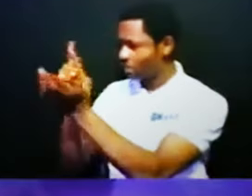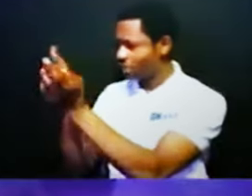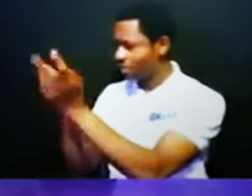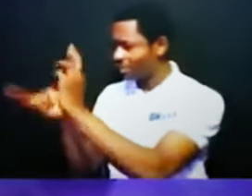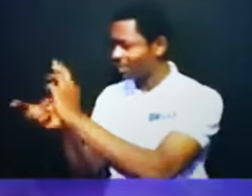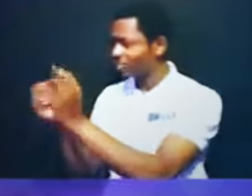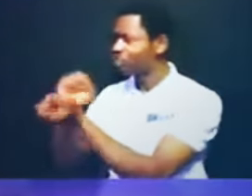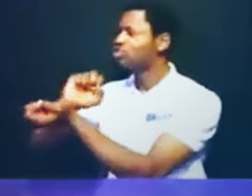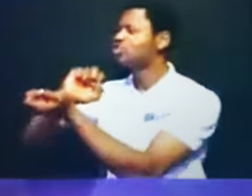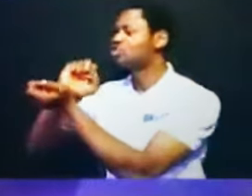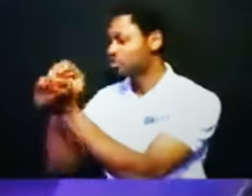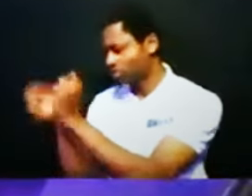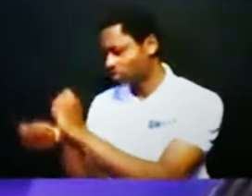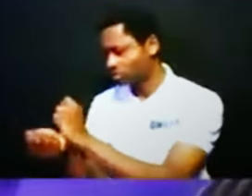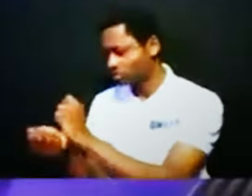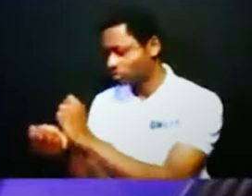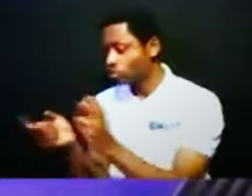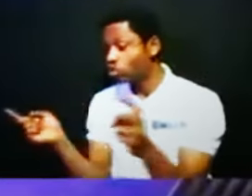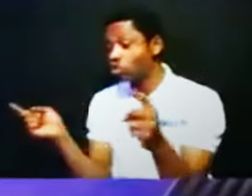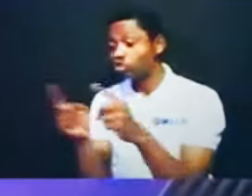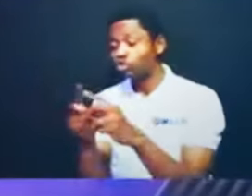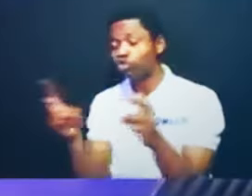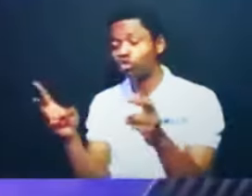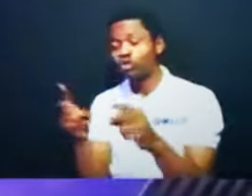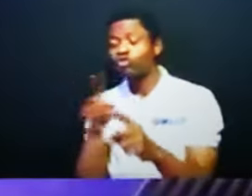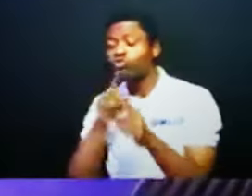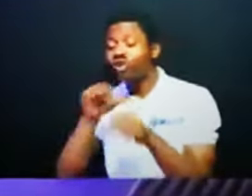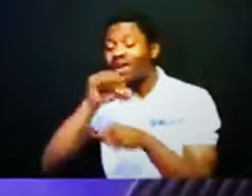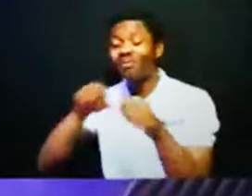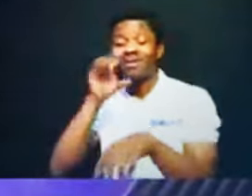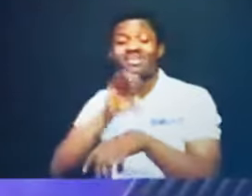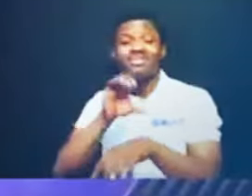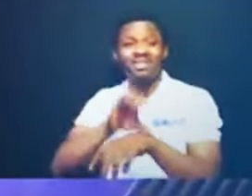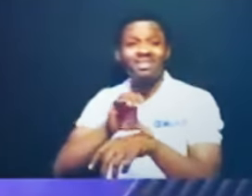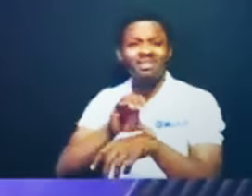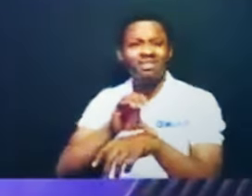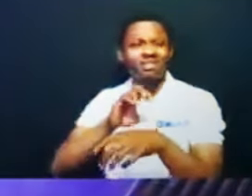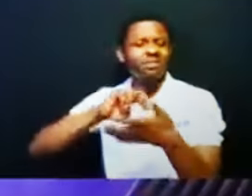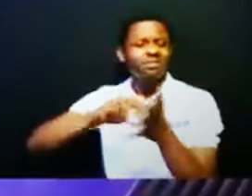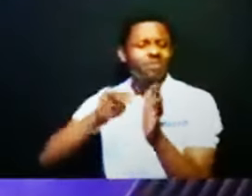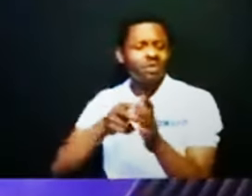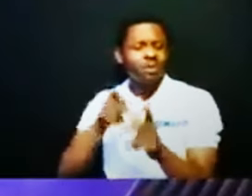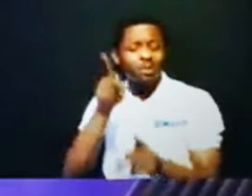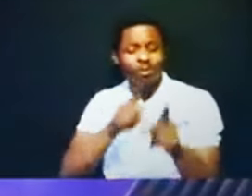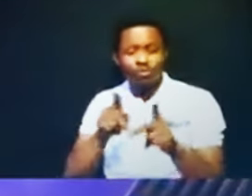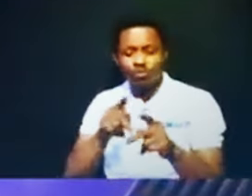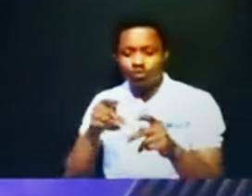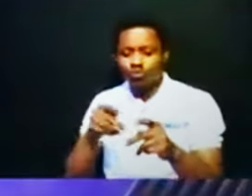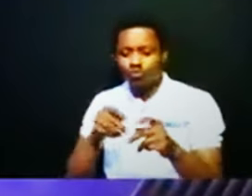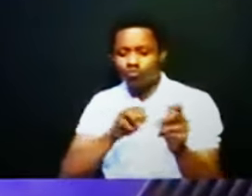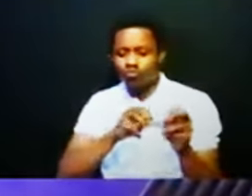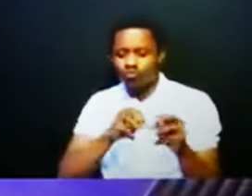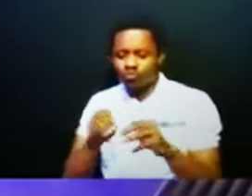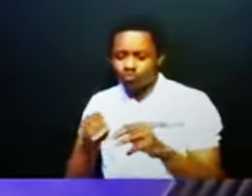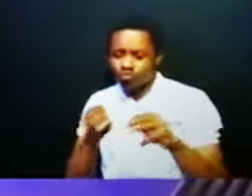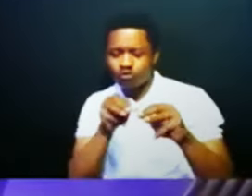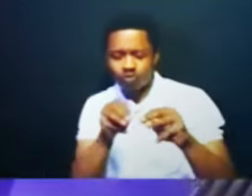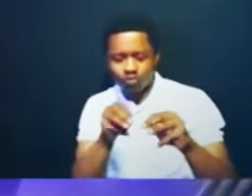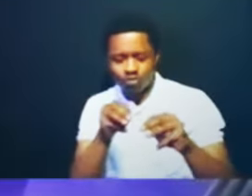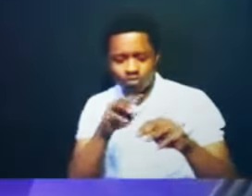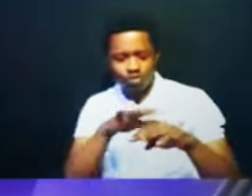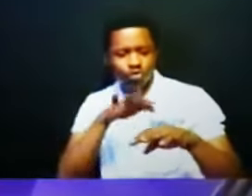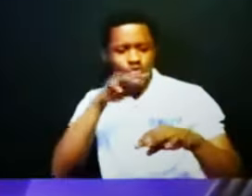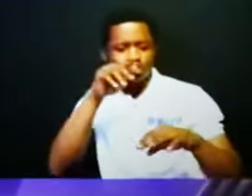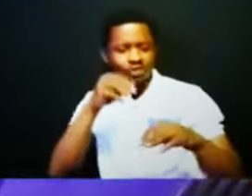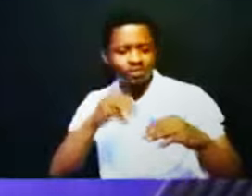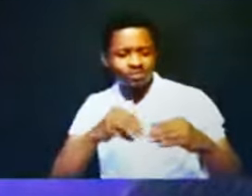when you are talking about the church, you are talking about a people who move from one glory to